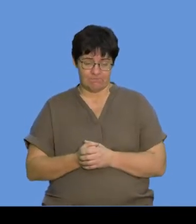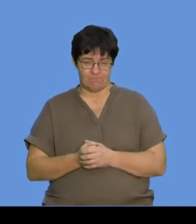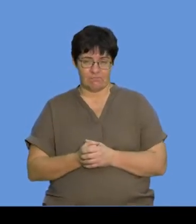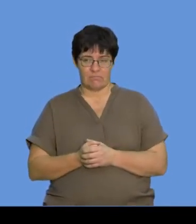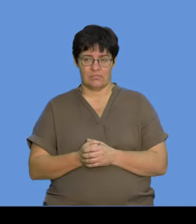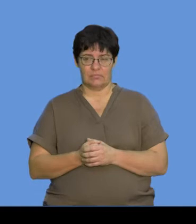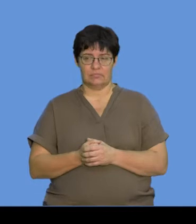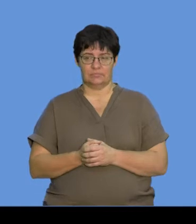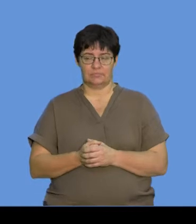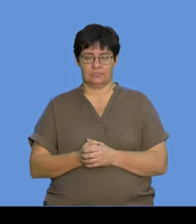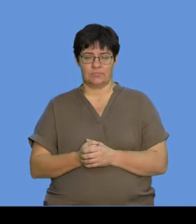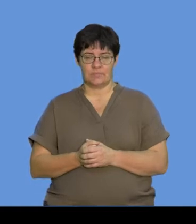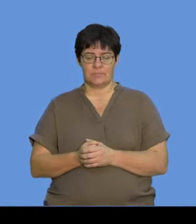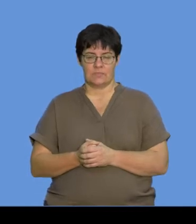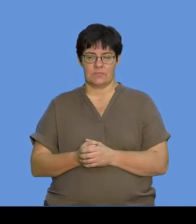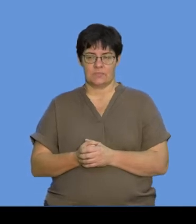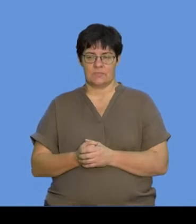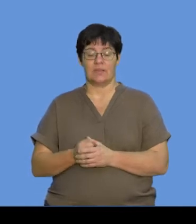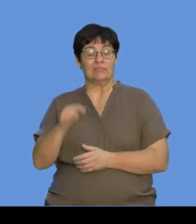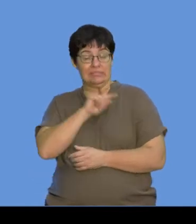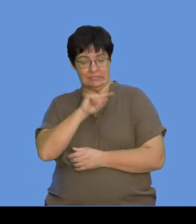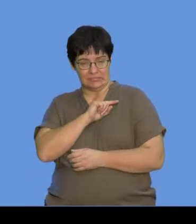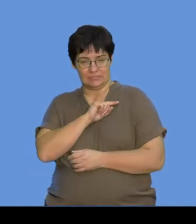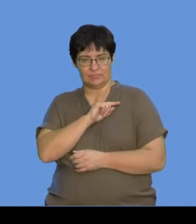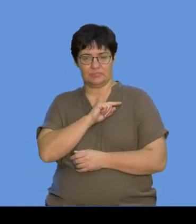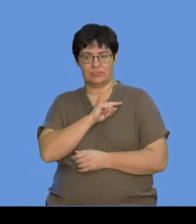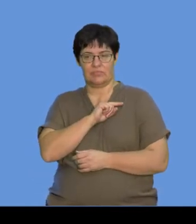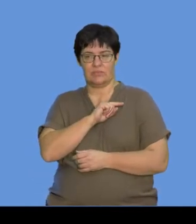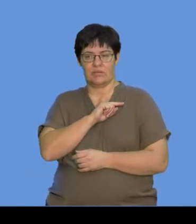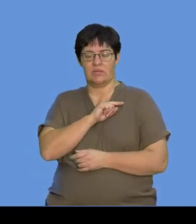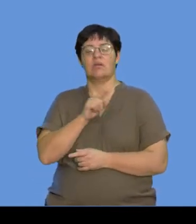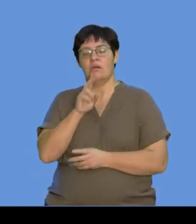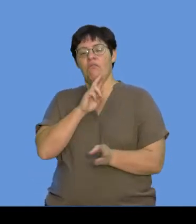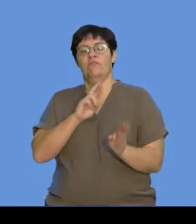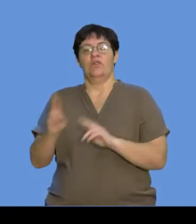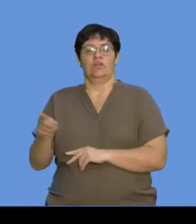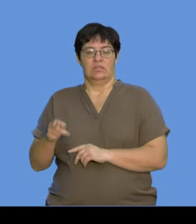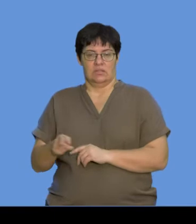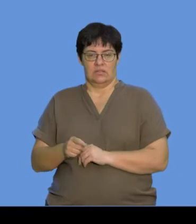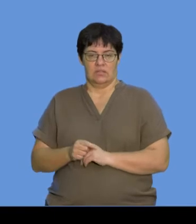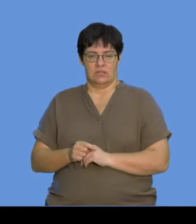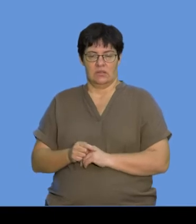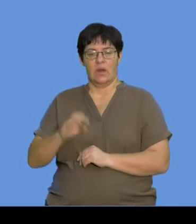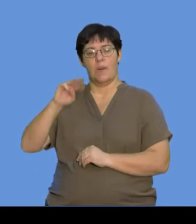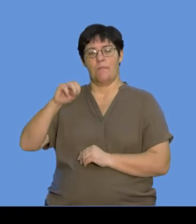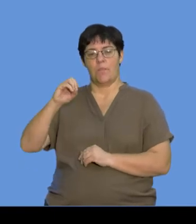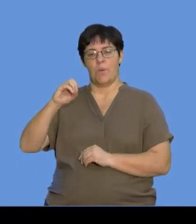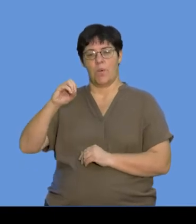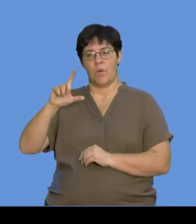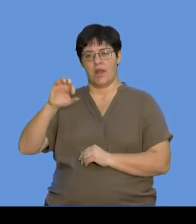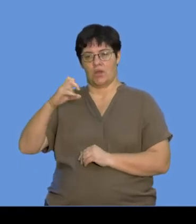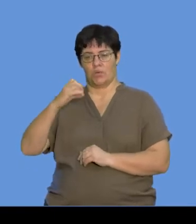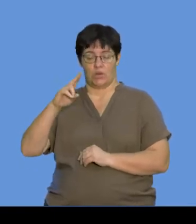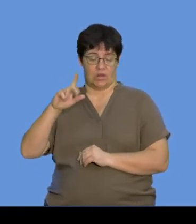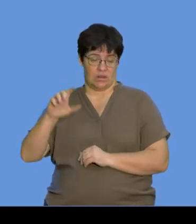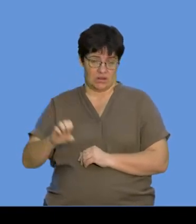question in the right context. So this is a covalent compound. That's why we can refer to it as a